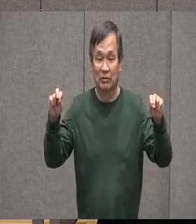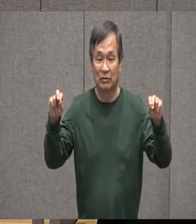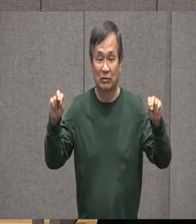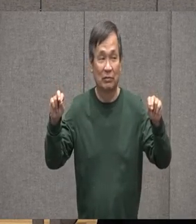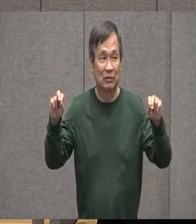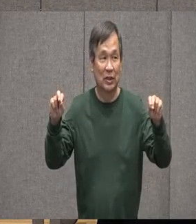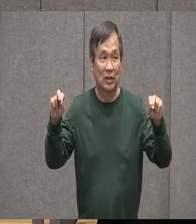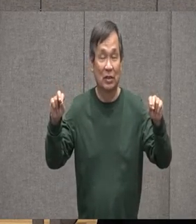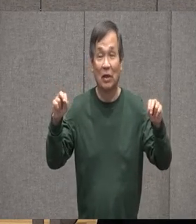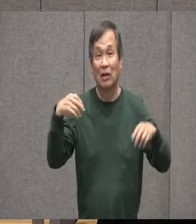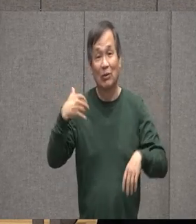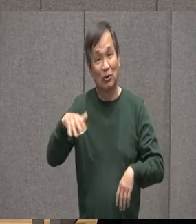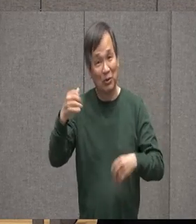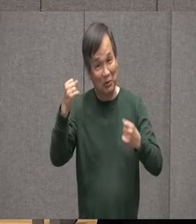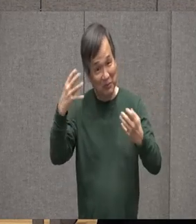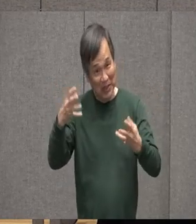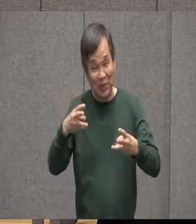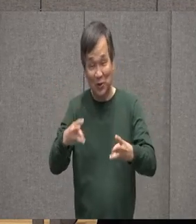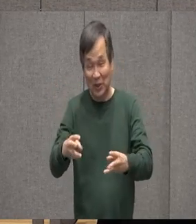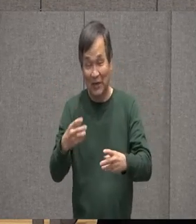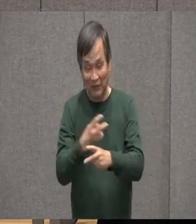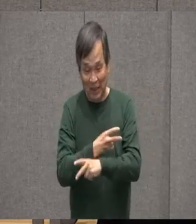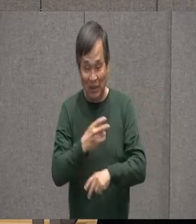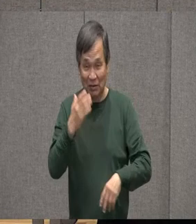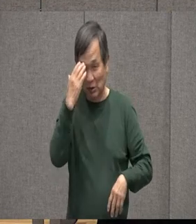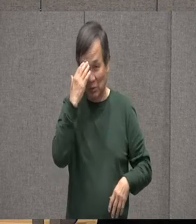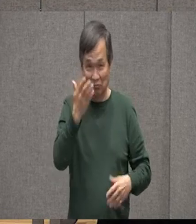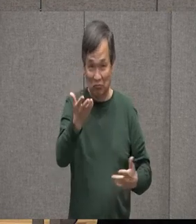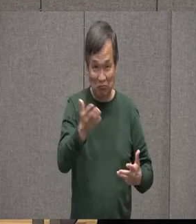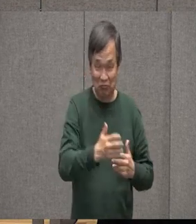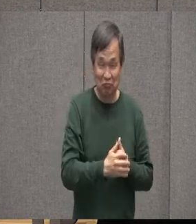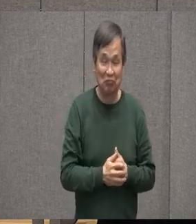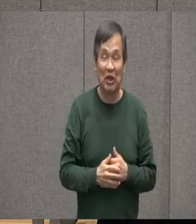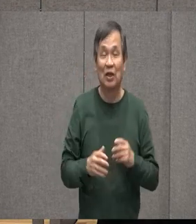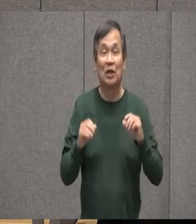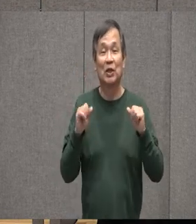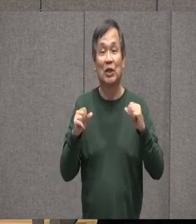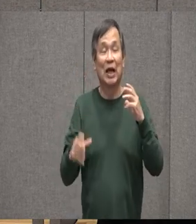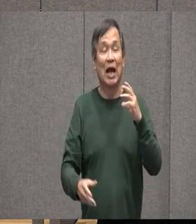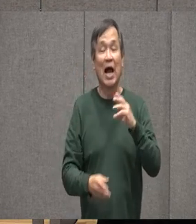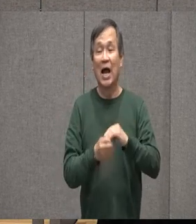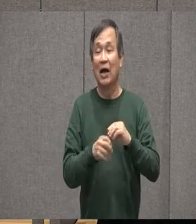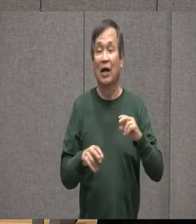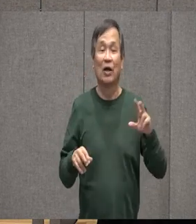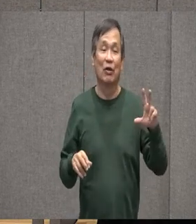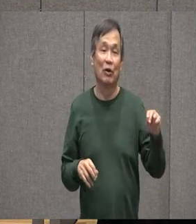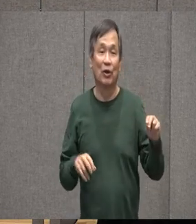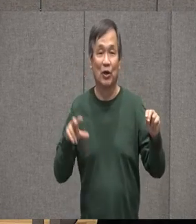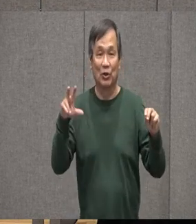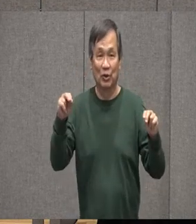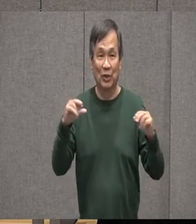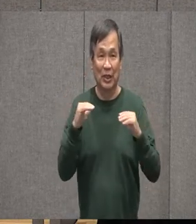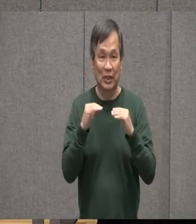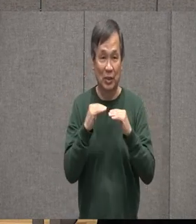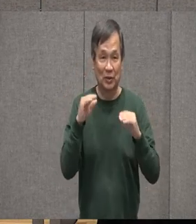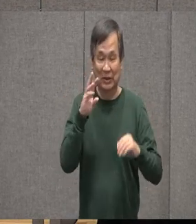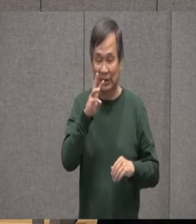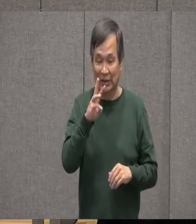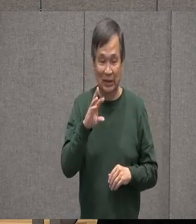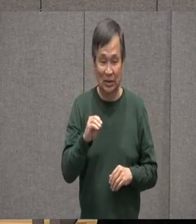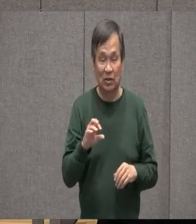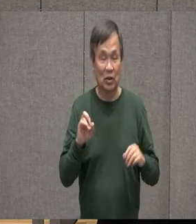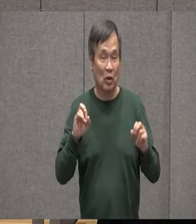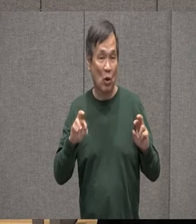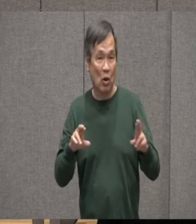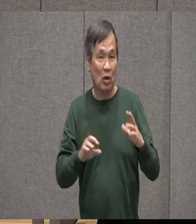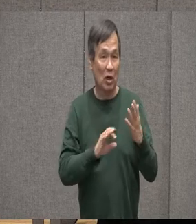there's lots of ways to know that. You might just know. You might have added 30 plus 30 to get 60. Or again, you might have done